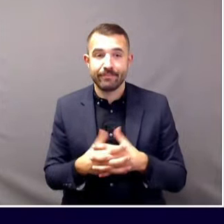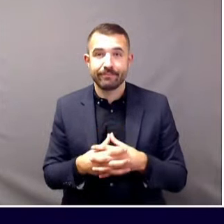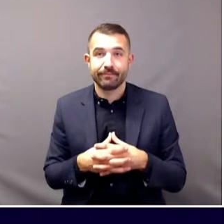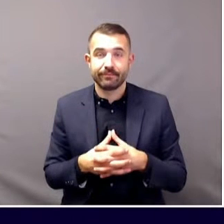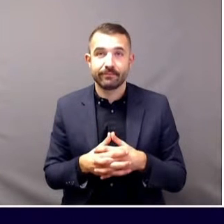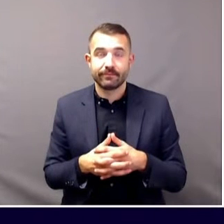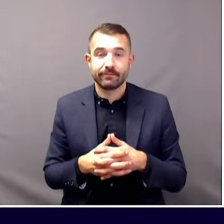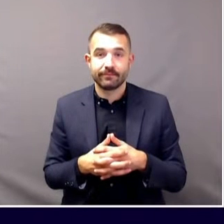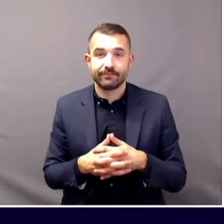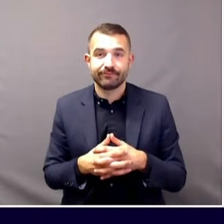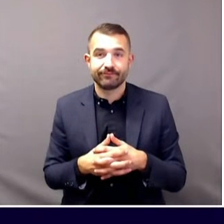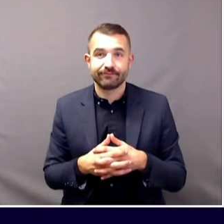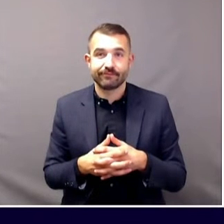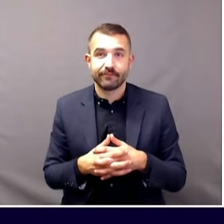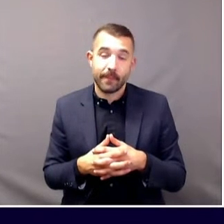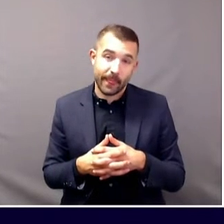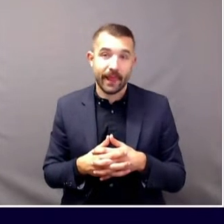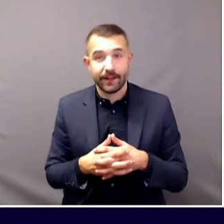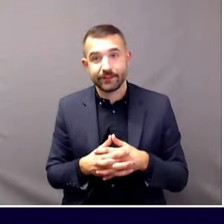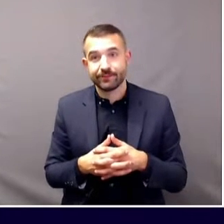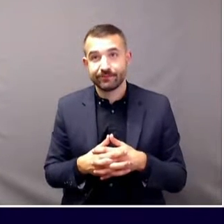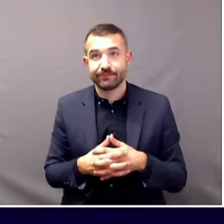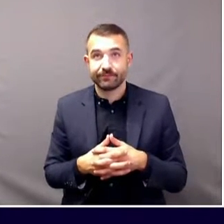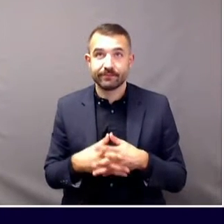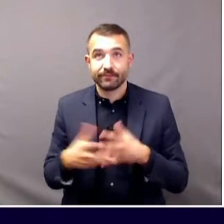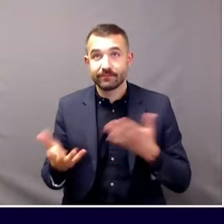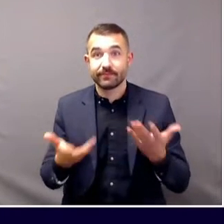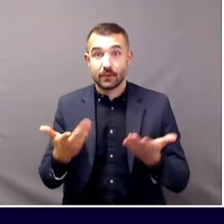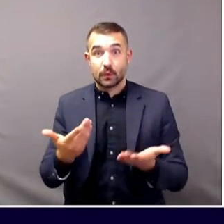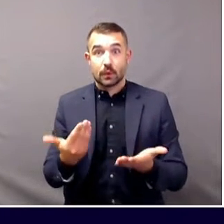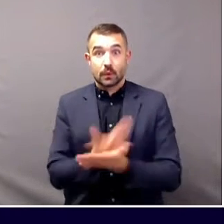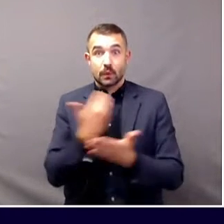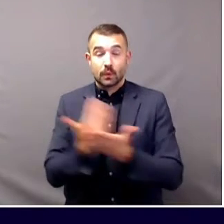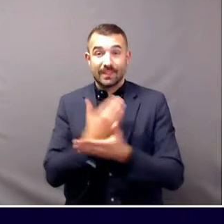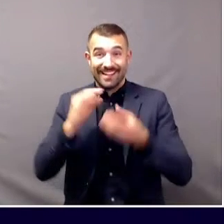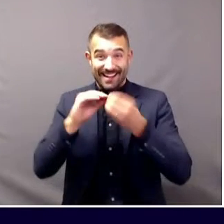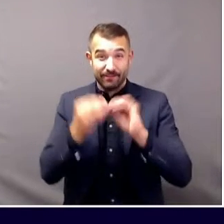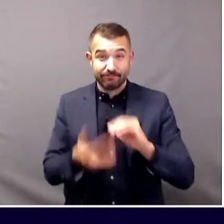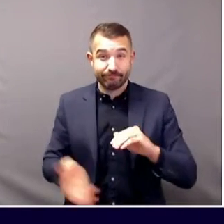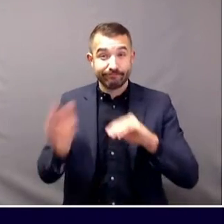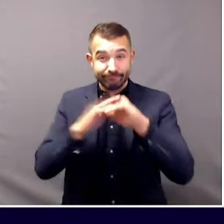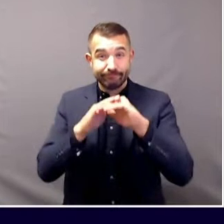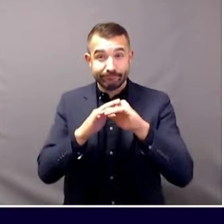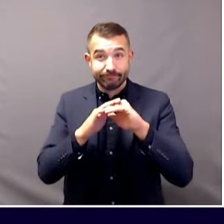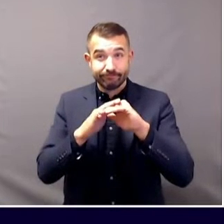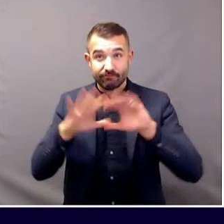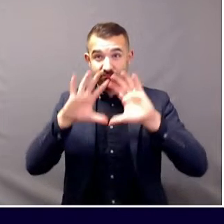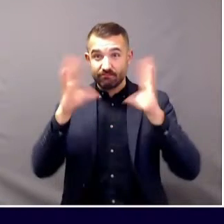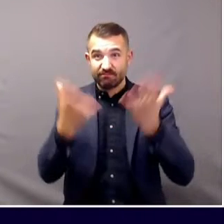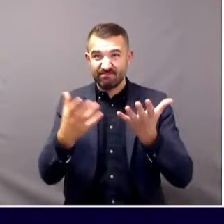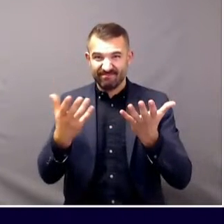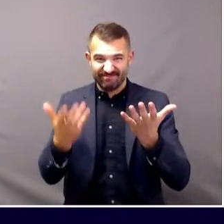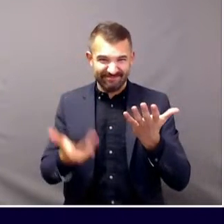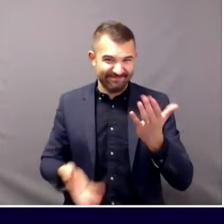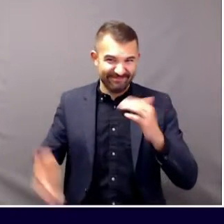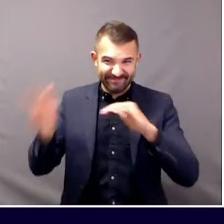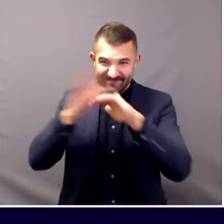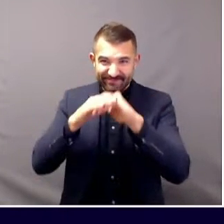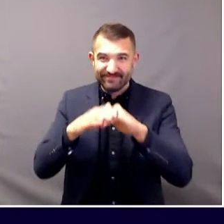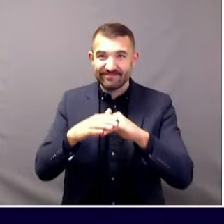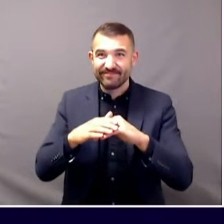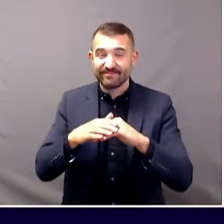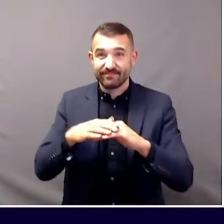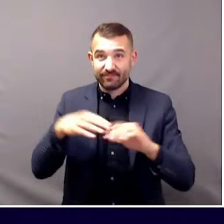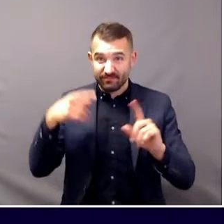of how many of the new COVID infections you're seeing are related to indoor gatherings